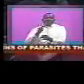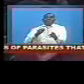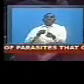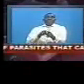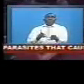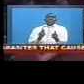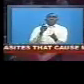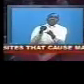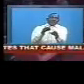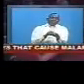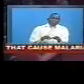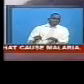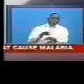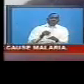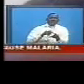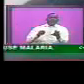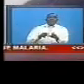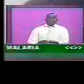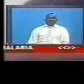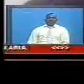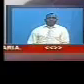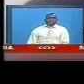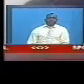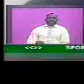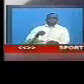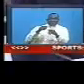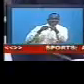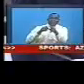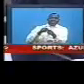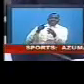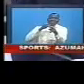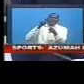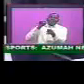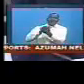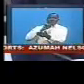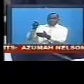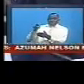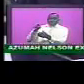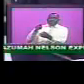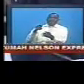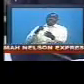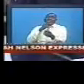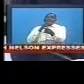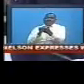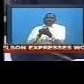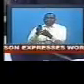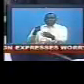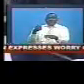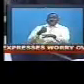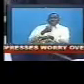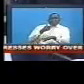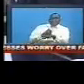3,196 of them were allowed to vote across three regions of the country. Mr. Idun further suggested to Dr. Bawumia that